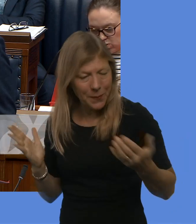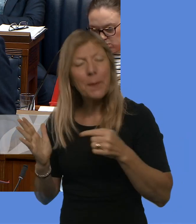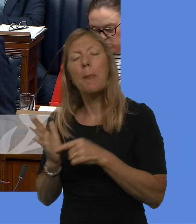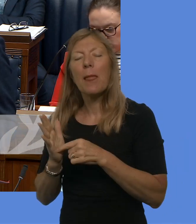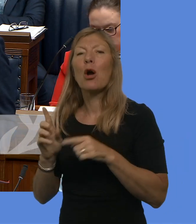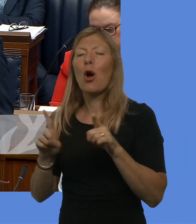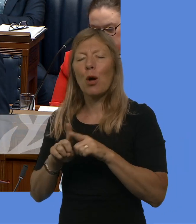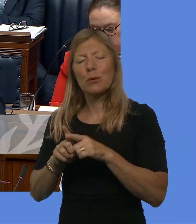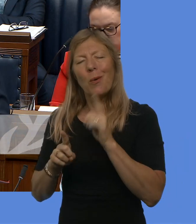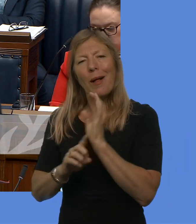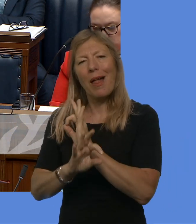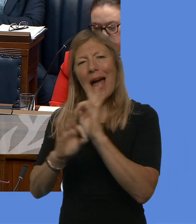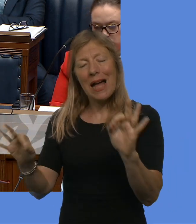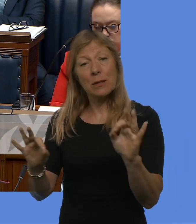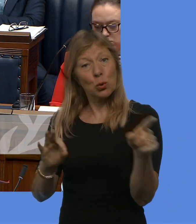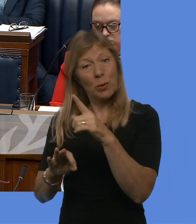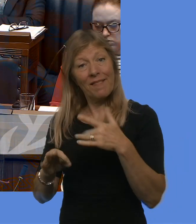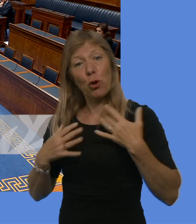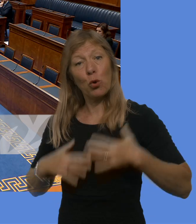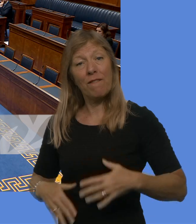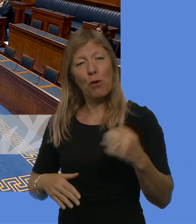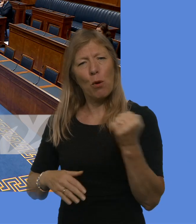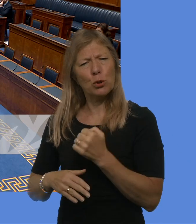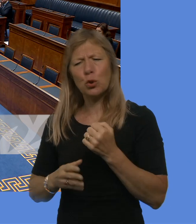to a cost cap. Matthew Toole.